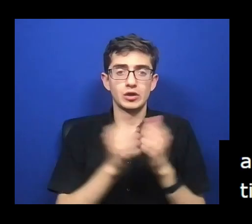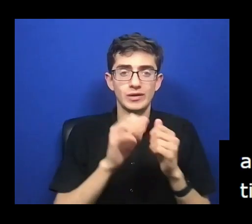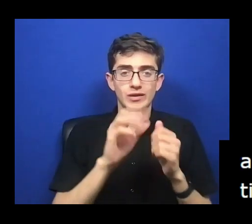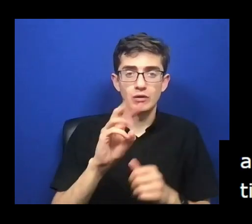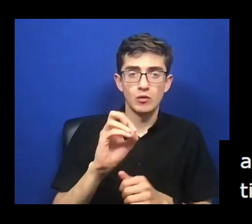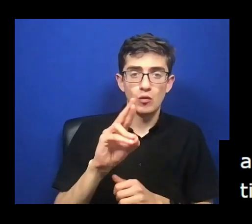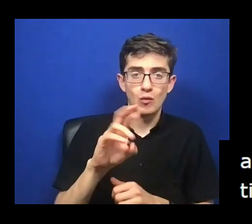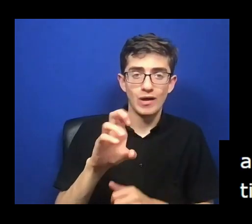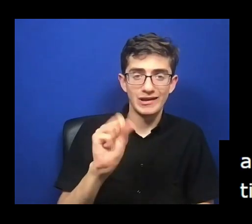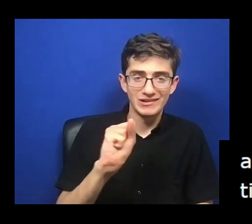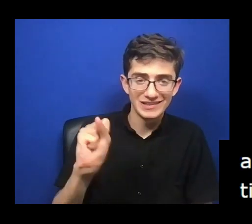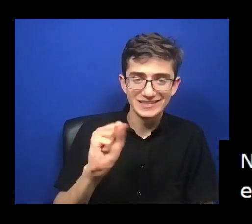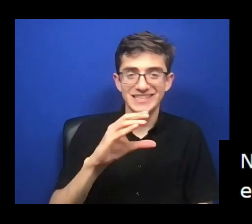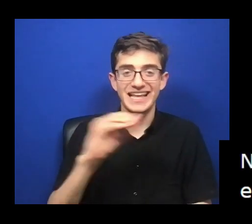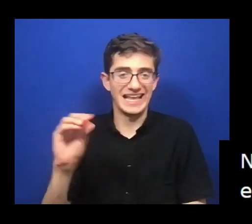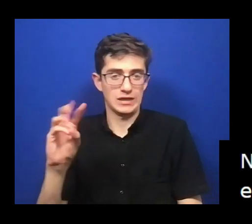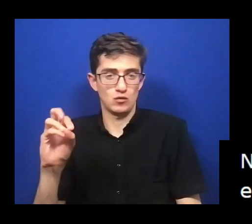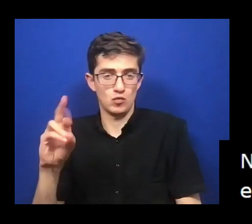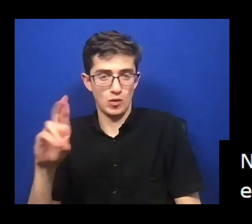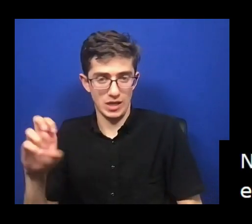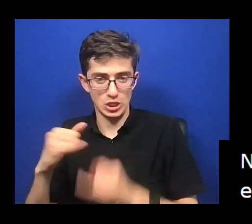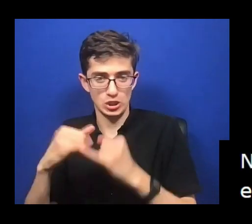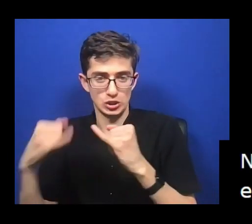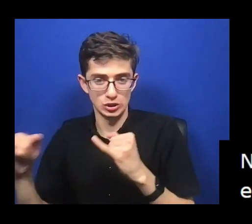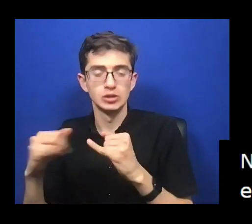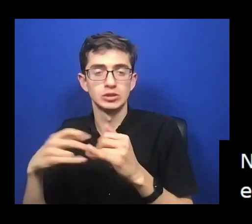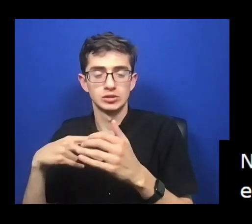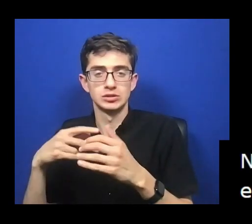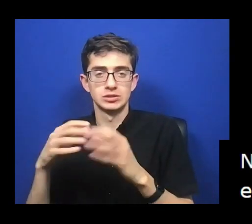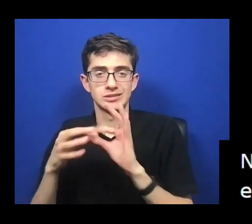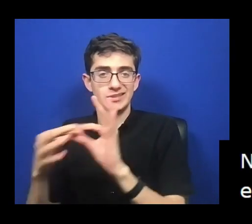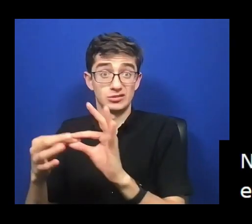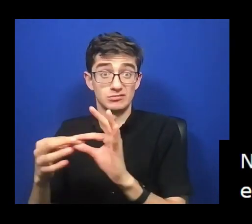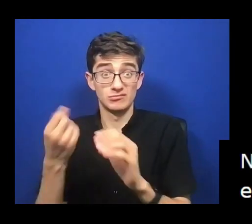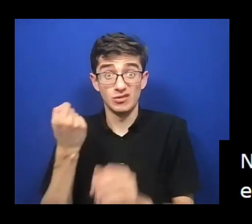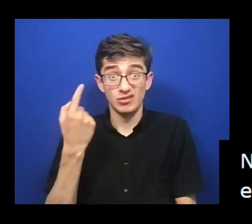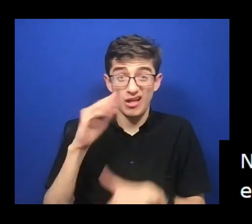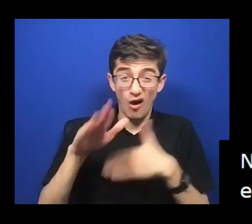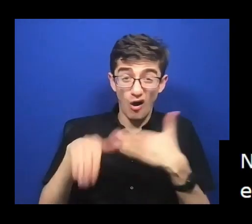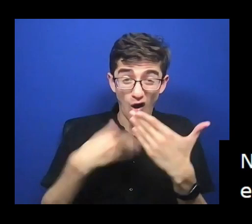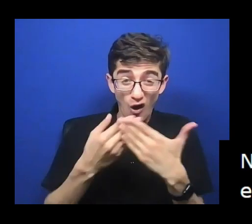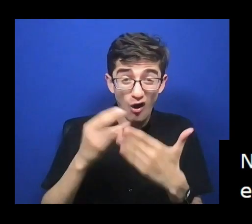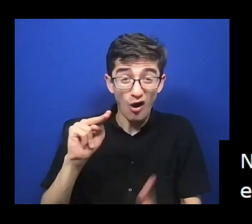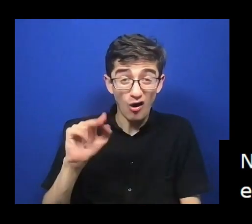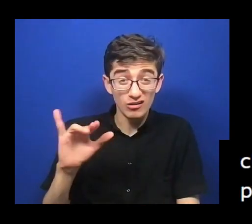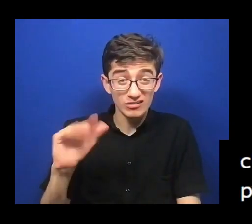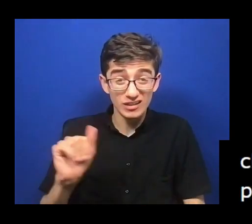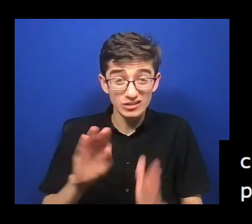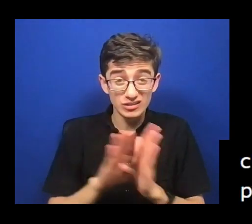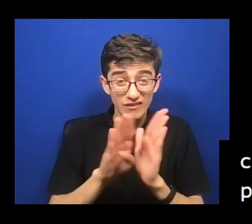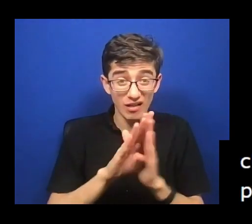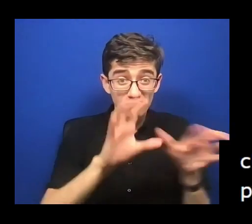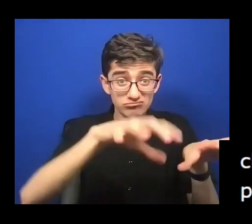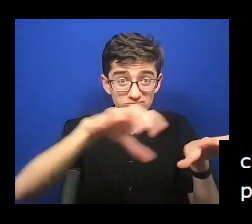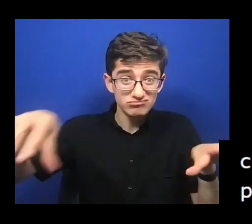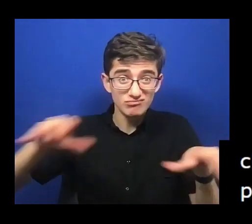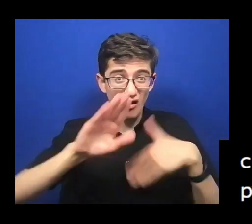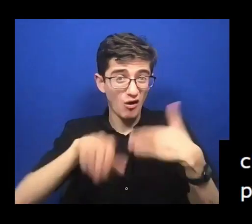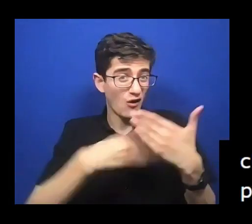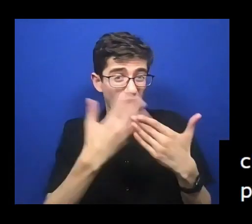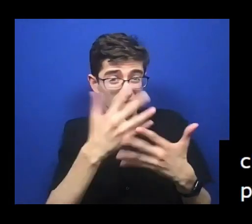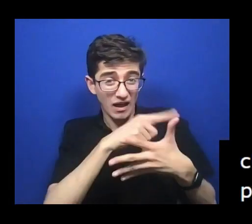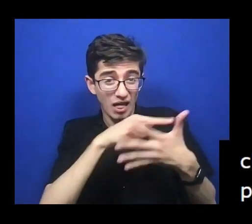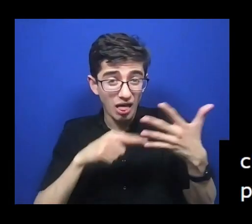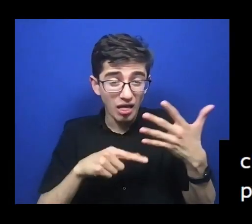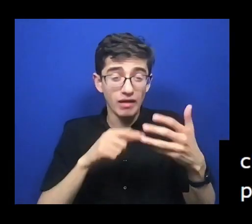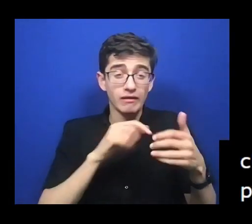are 100% built in all NYCHA developments across the five boroughs. So given last year's launch of the ACP program, which you guys